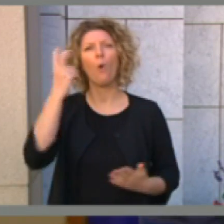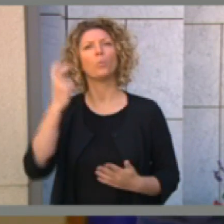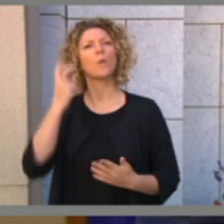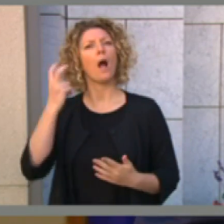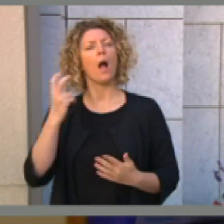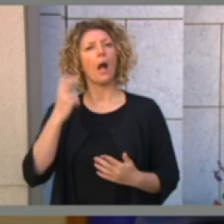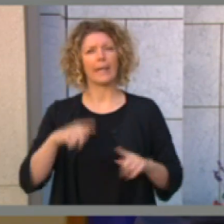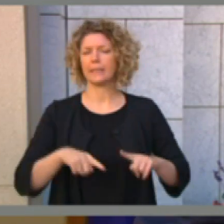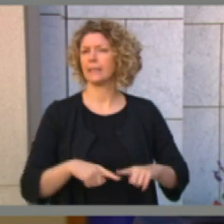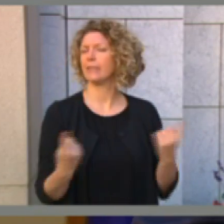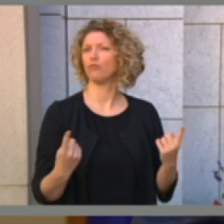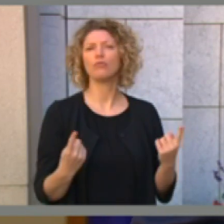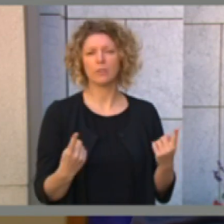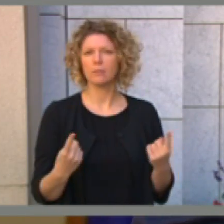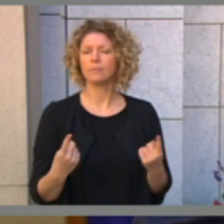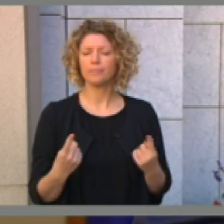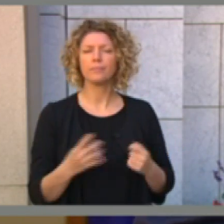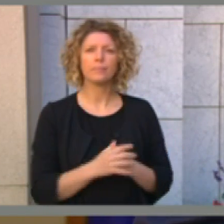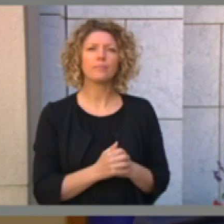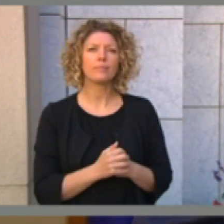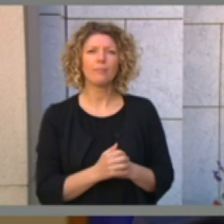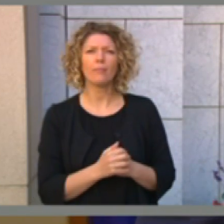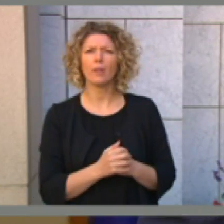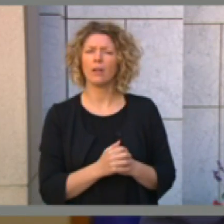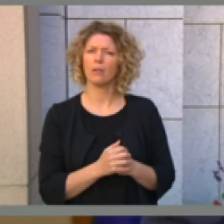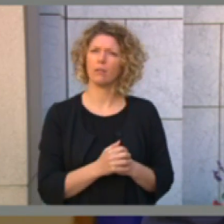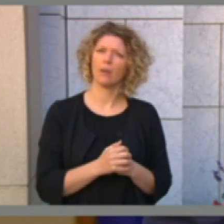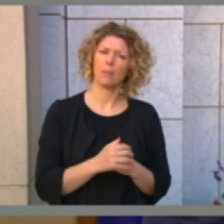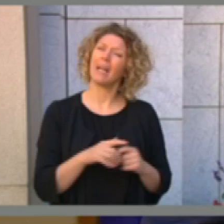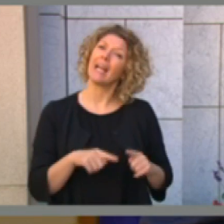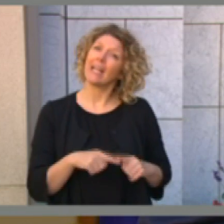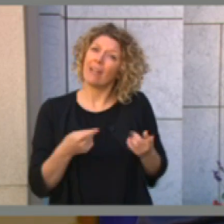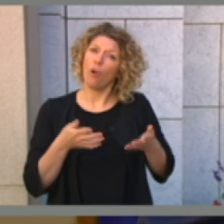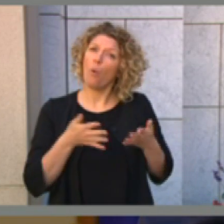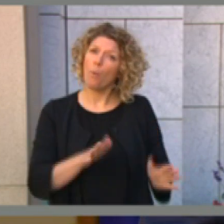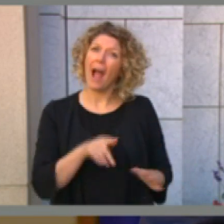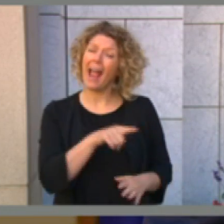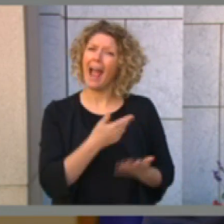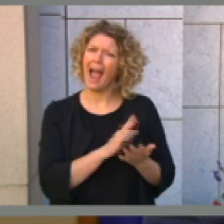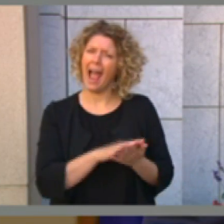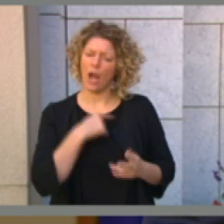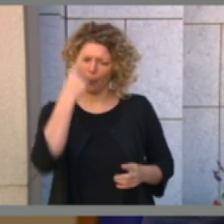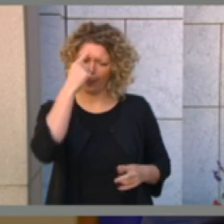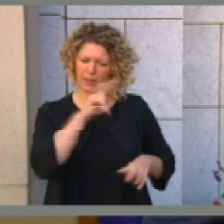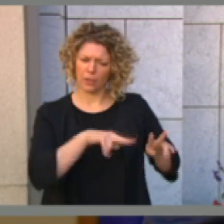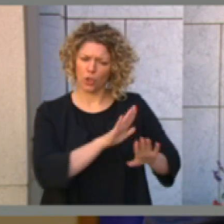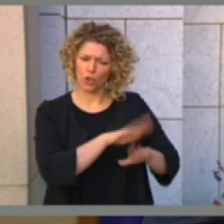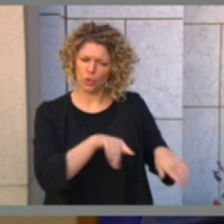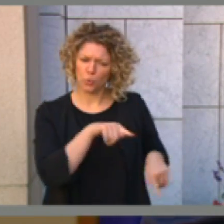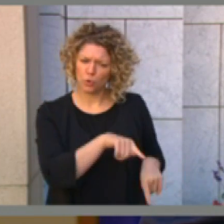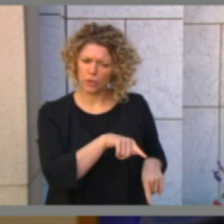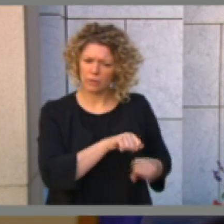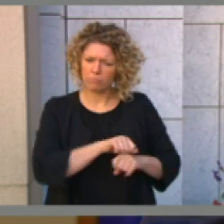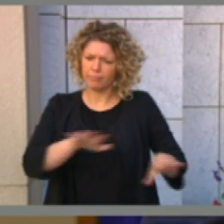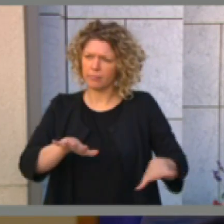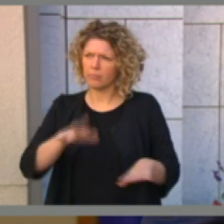manifestation amongst younger people, and that presents a very different health challenge to the broader population. And so in terms